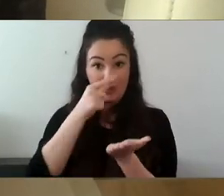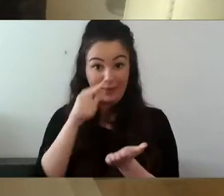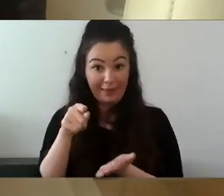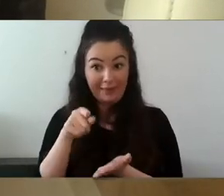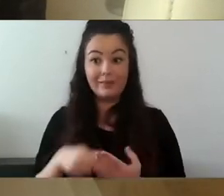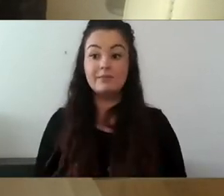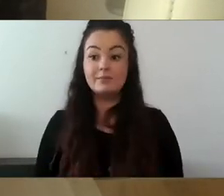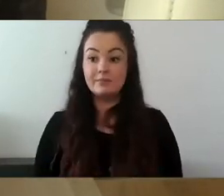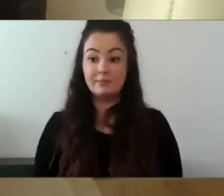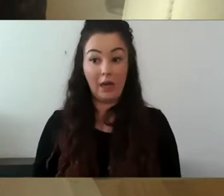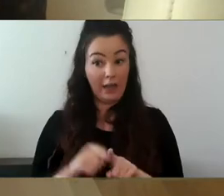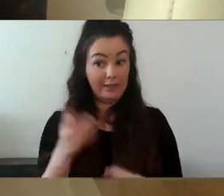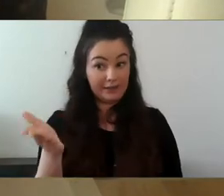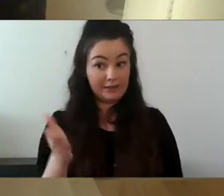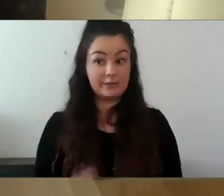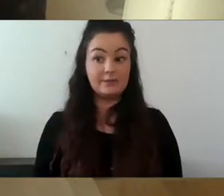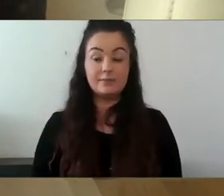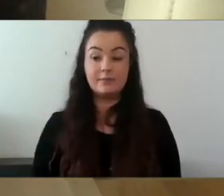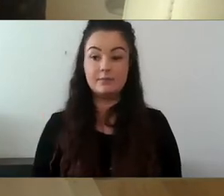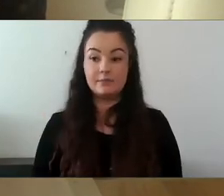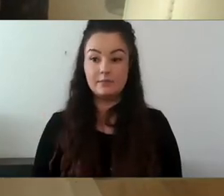this.